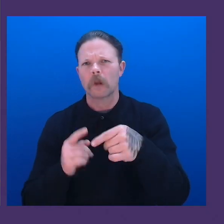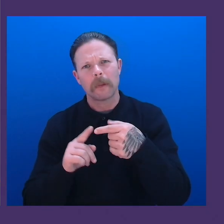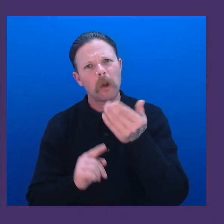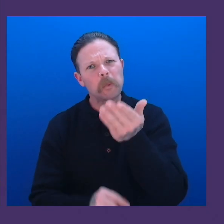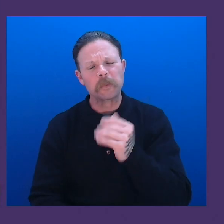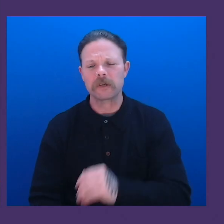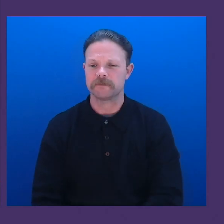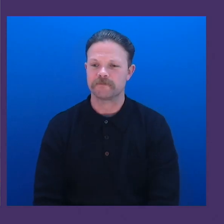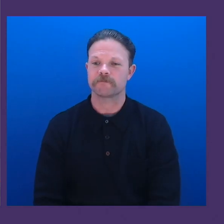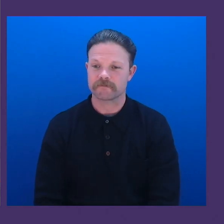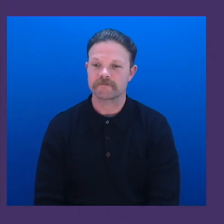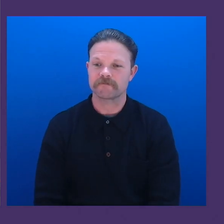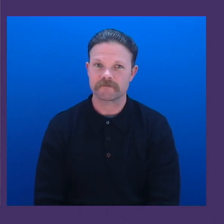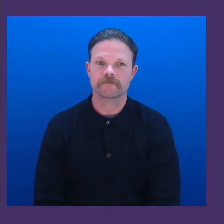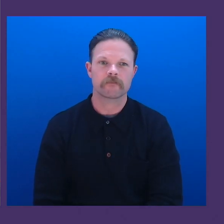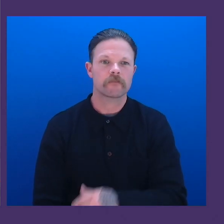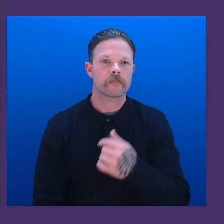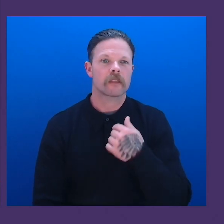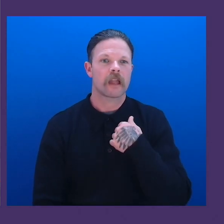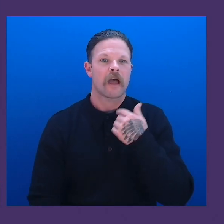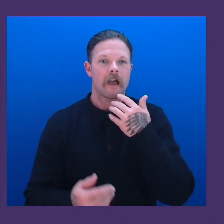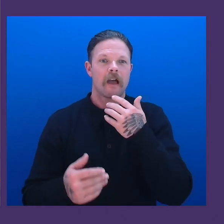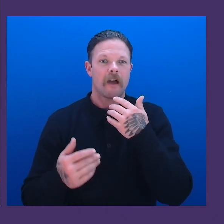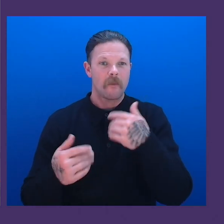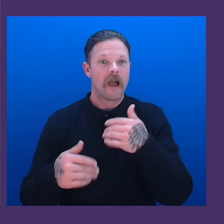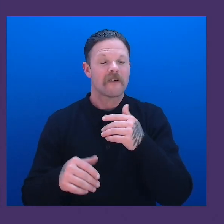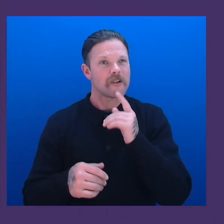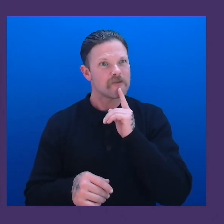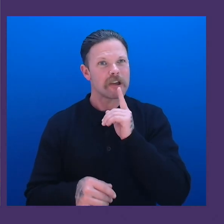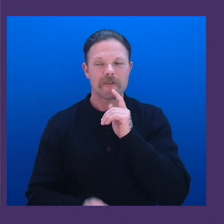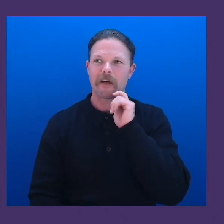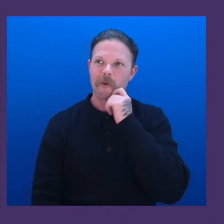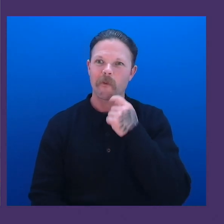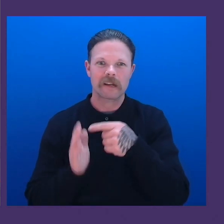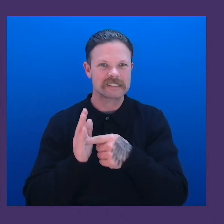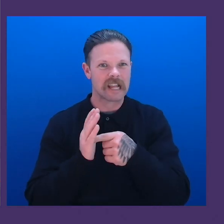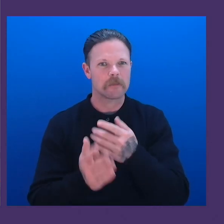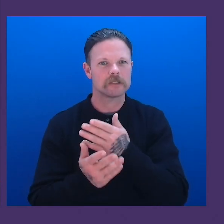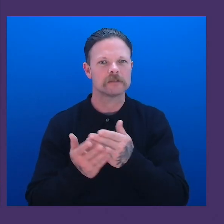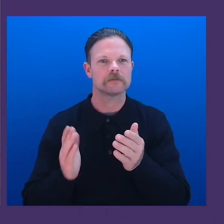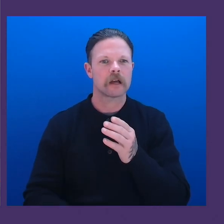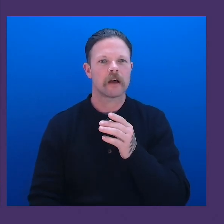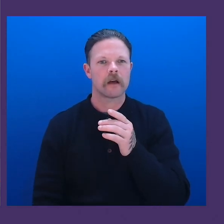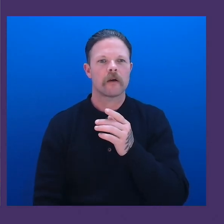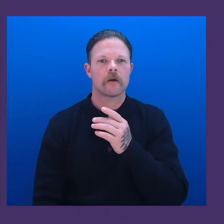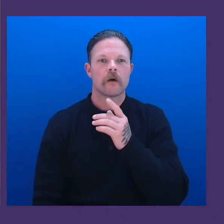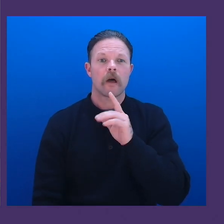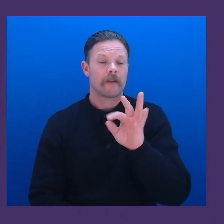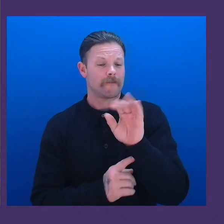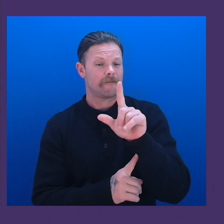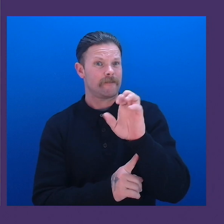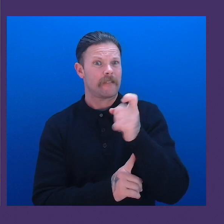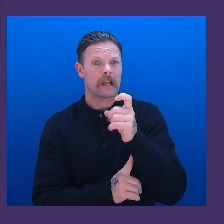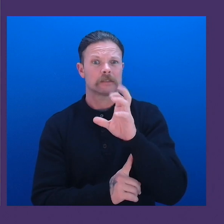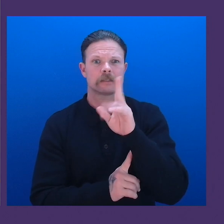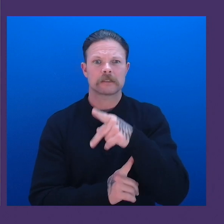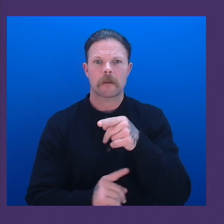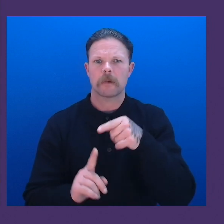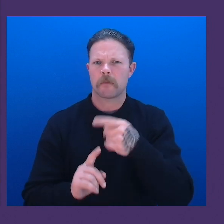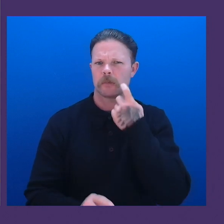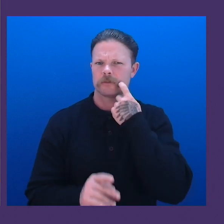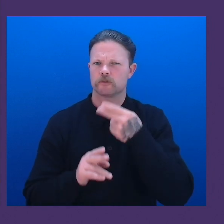All really, really cool examples. I love them. Mine is the Flex Cup, which was previously called Keela, which